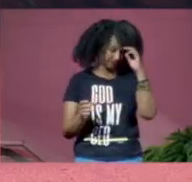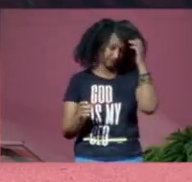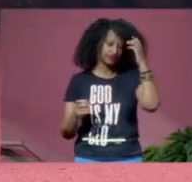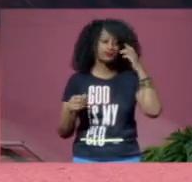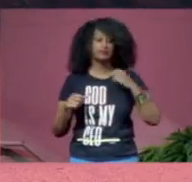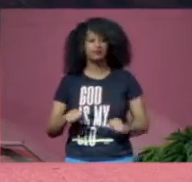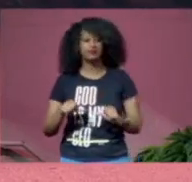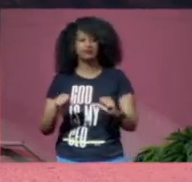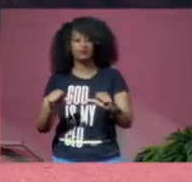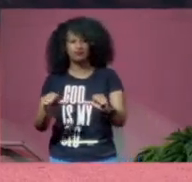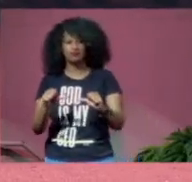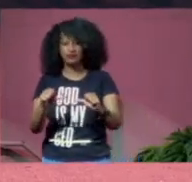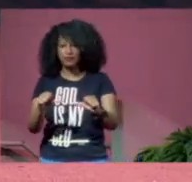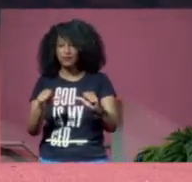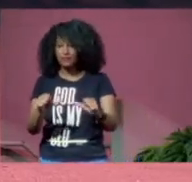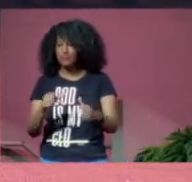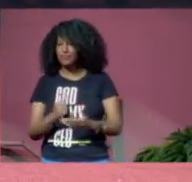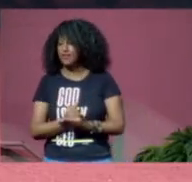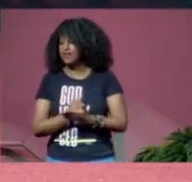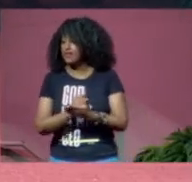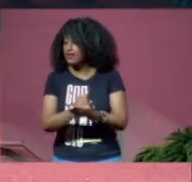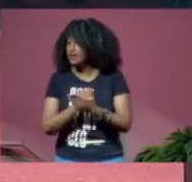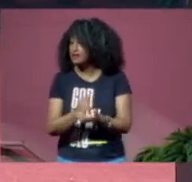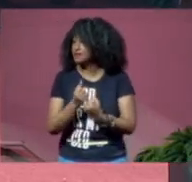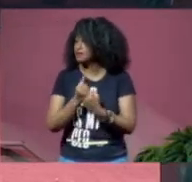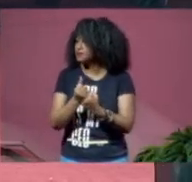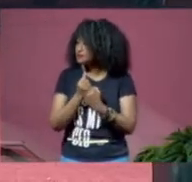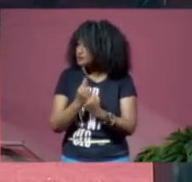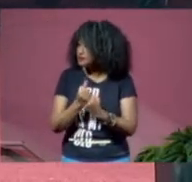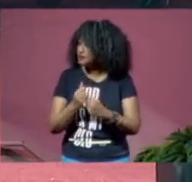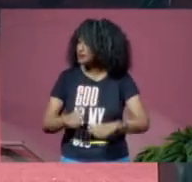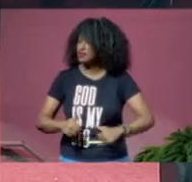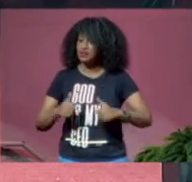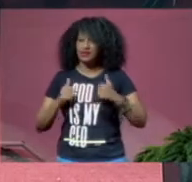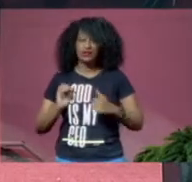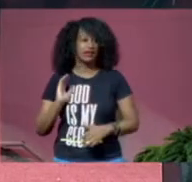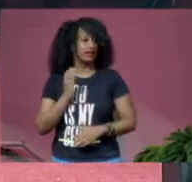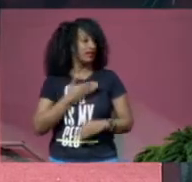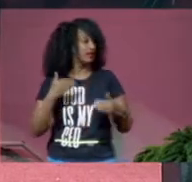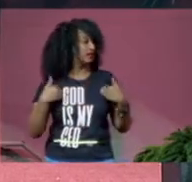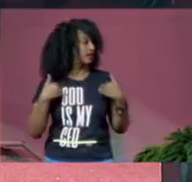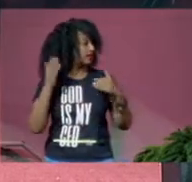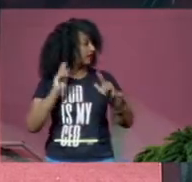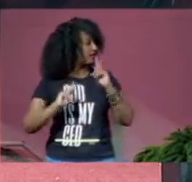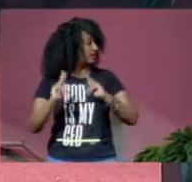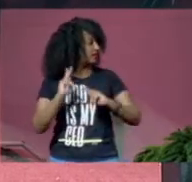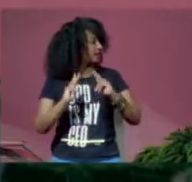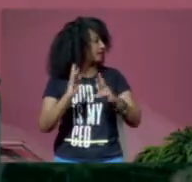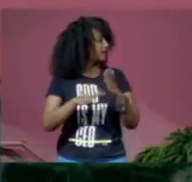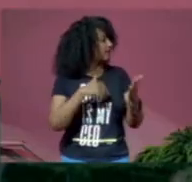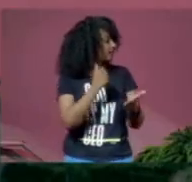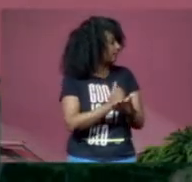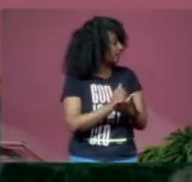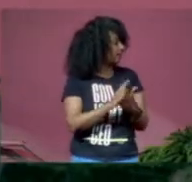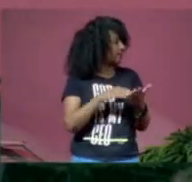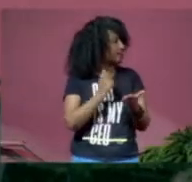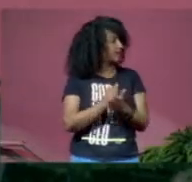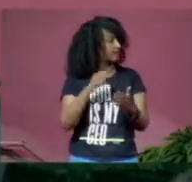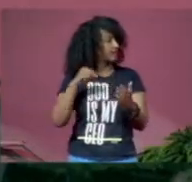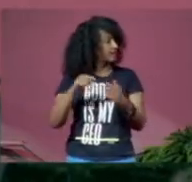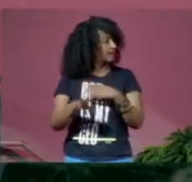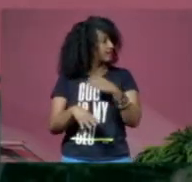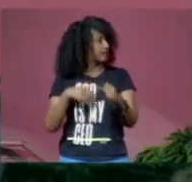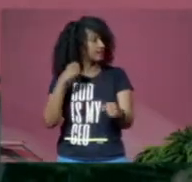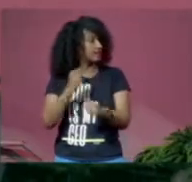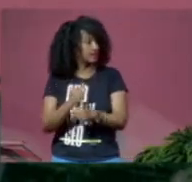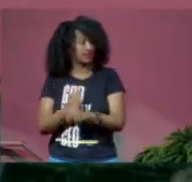to make a significant contribution to the lives of our young people. Amen. Amen. So